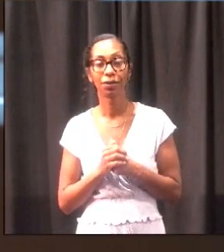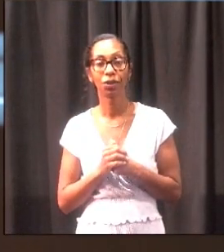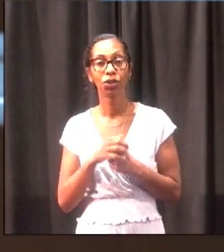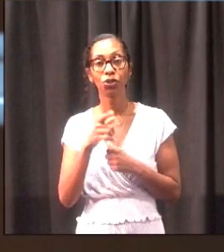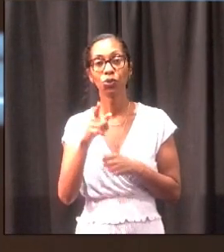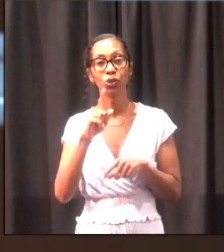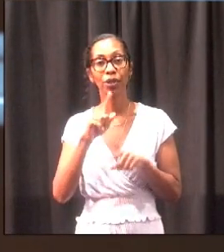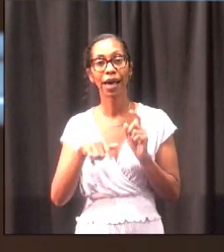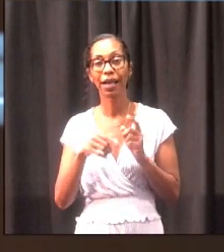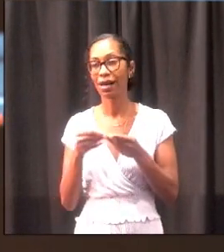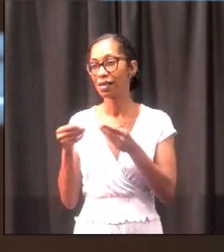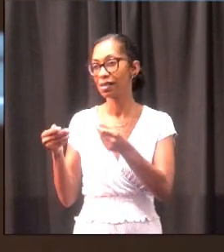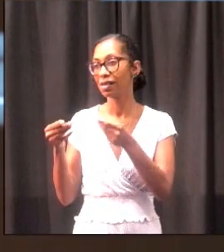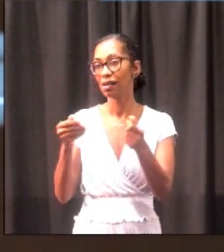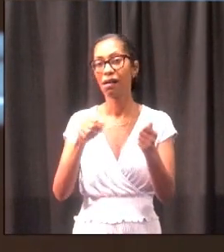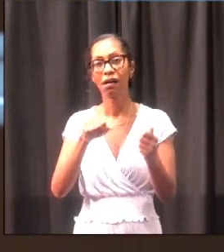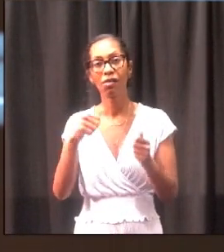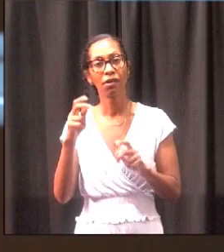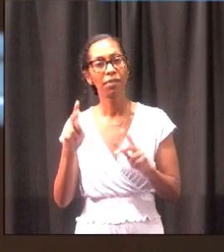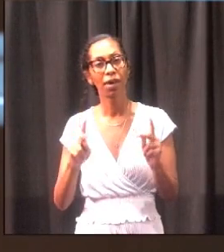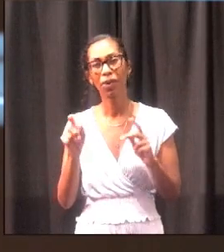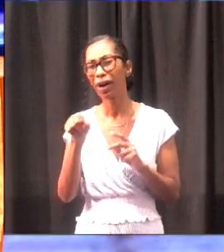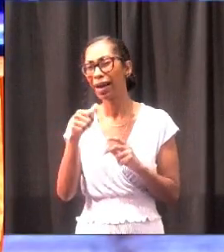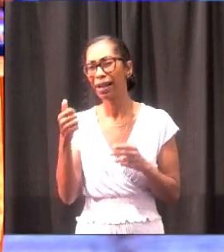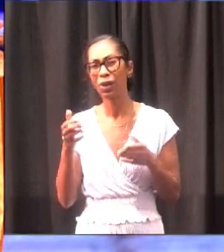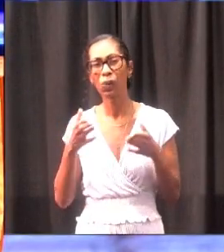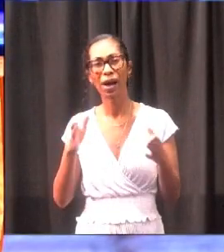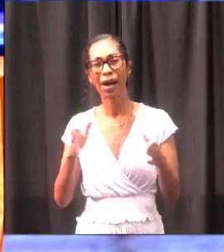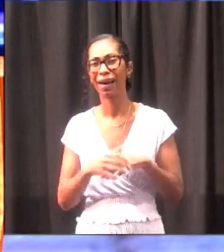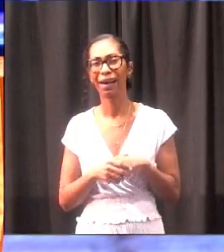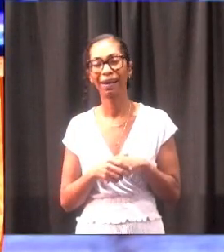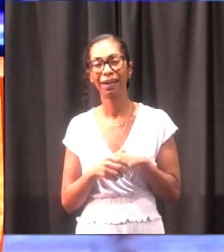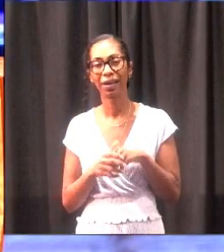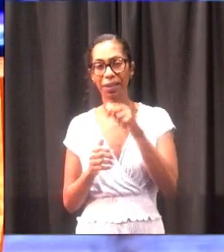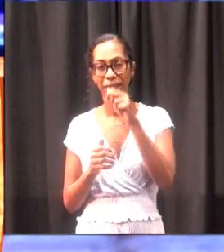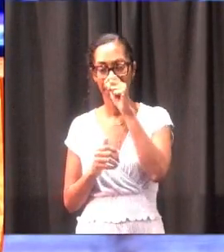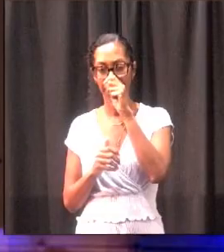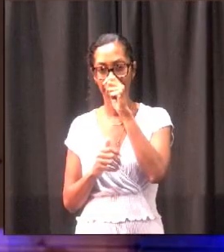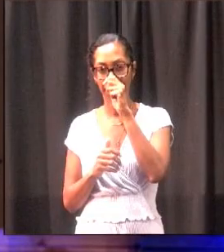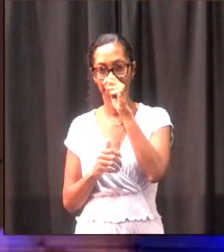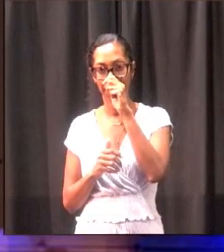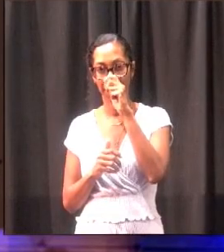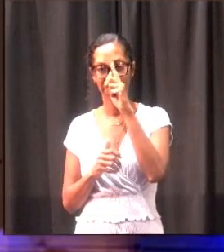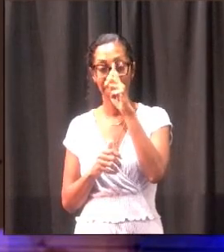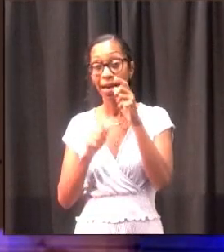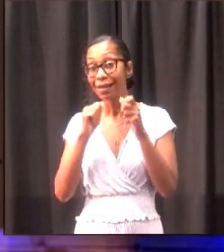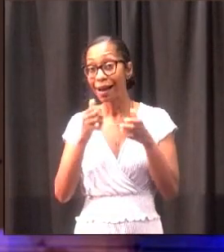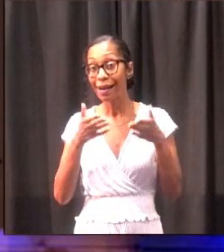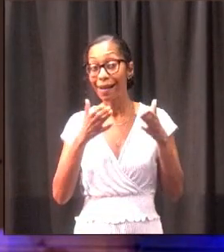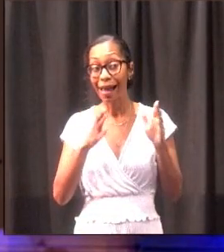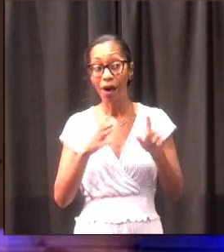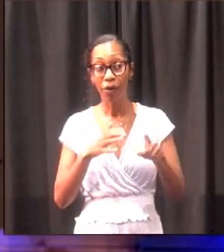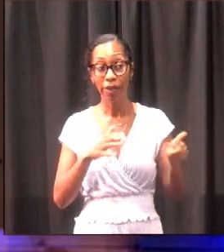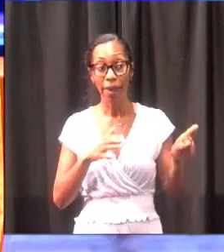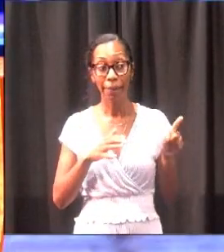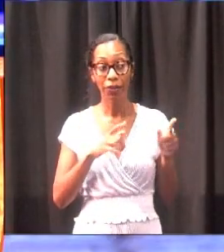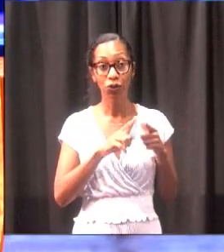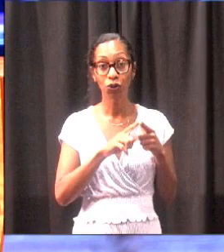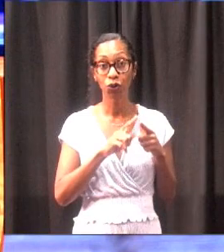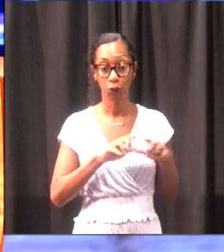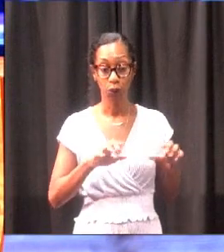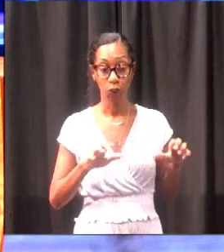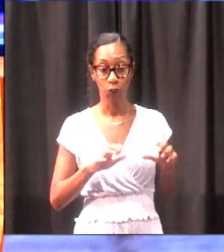treat others any kind of way. And we're not to allow others to treat us in a kind of